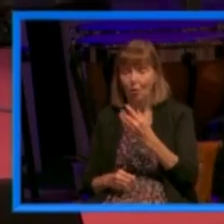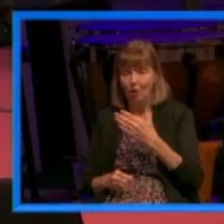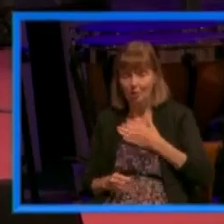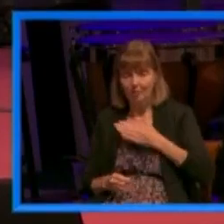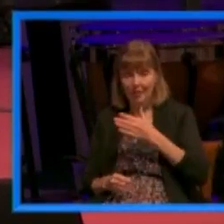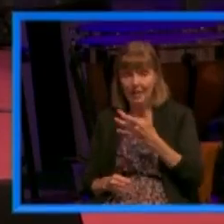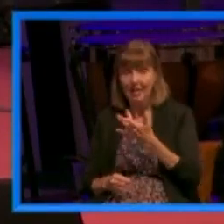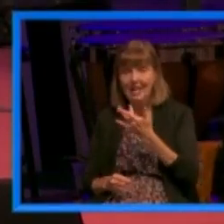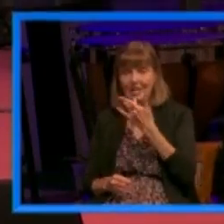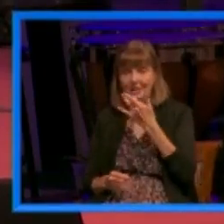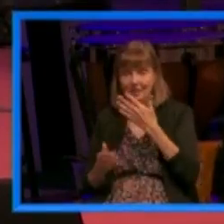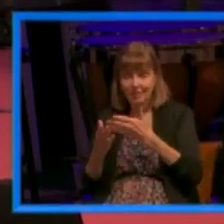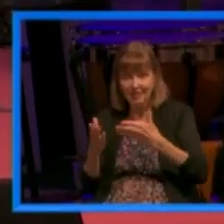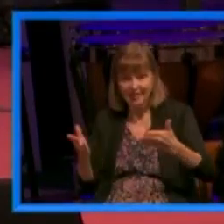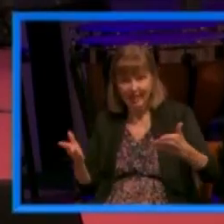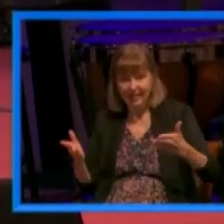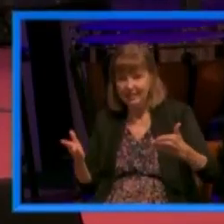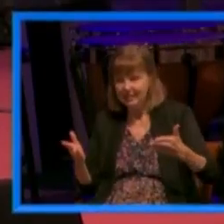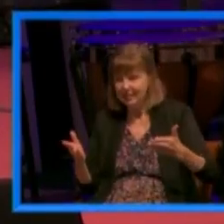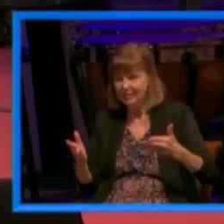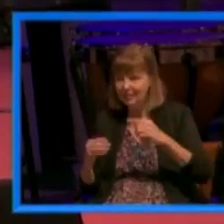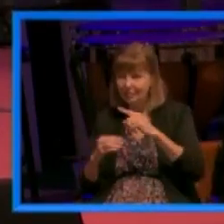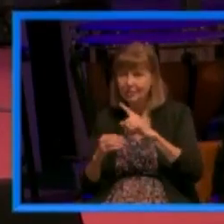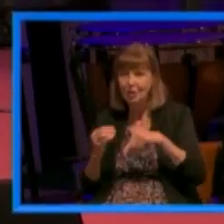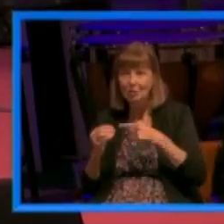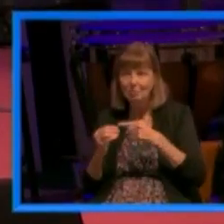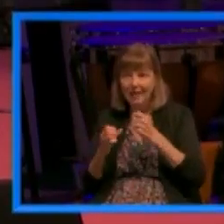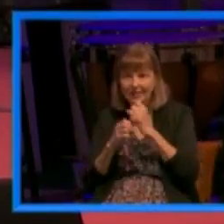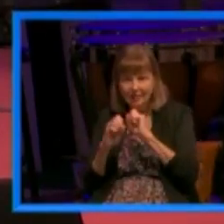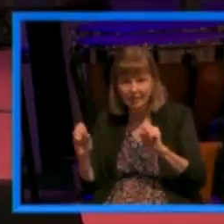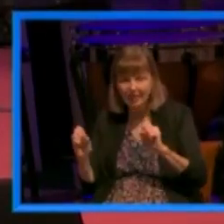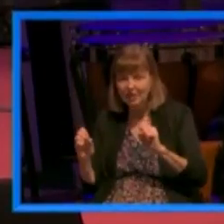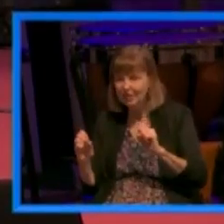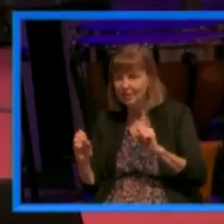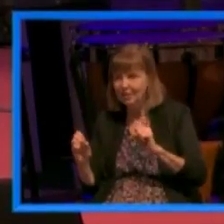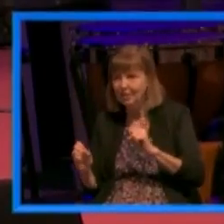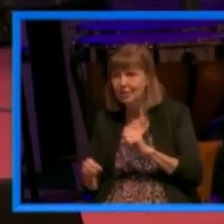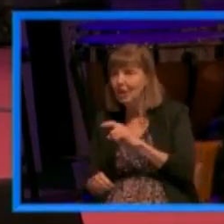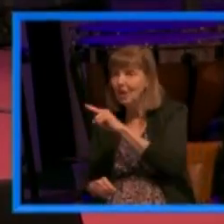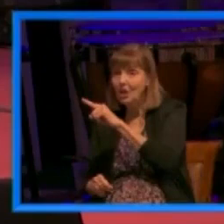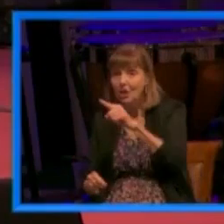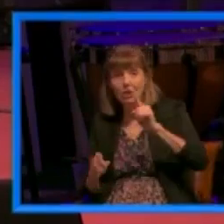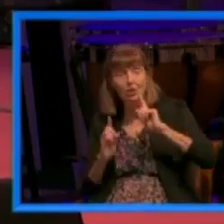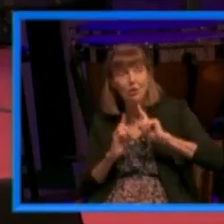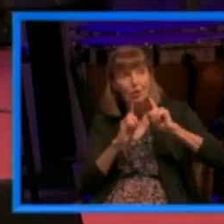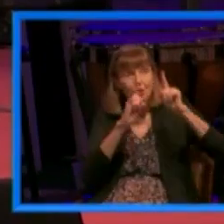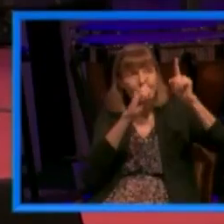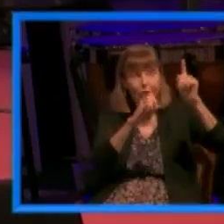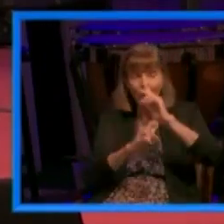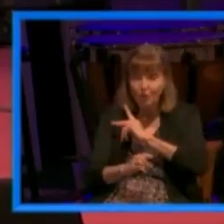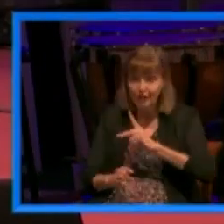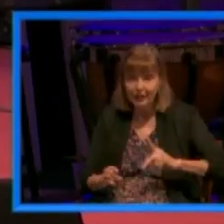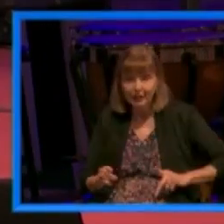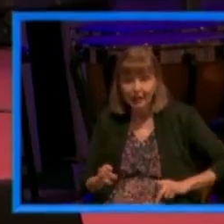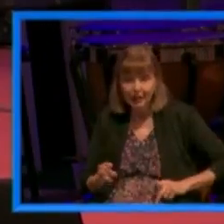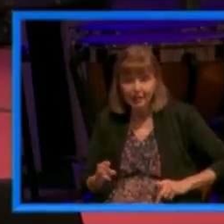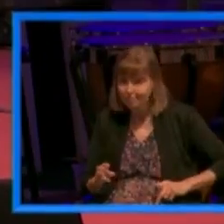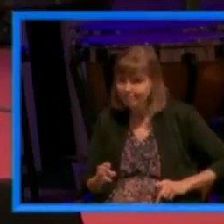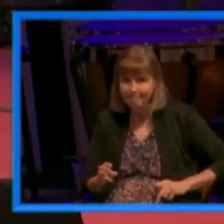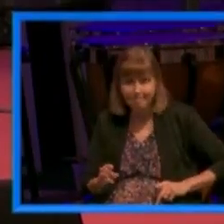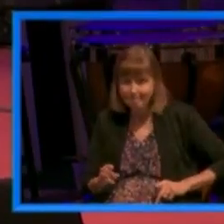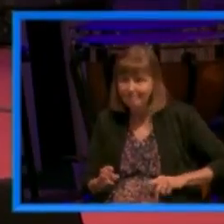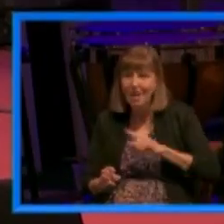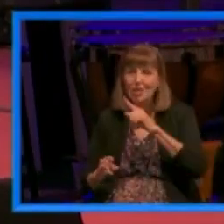come to a king. You don't negotiate with a king. You submit to him. It's not possible. Number